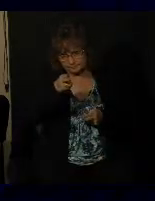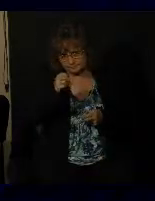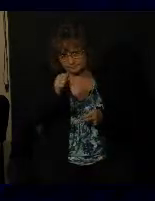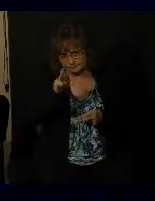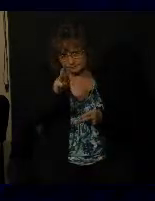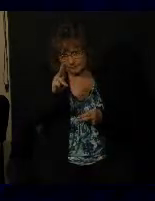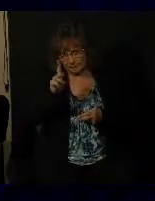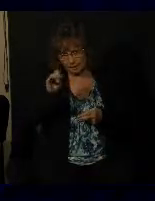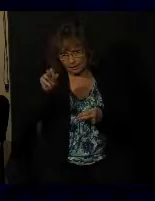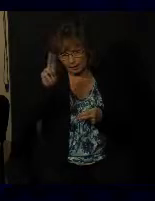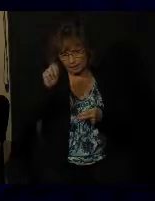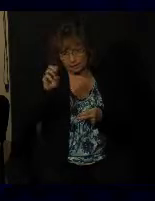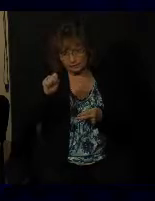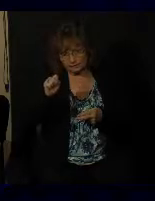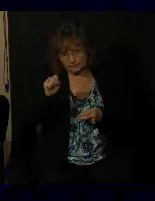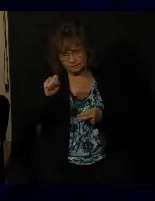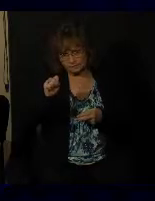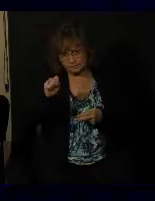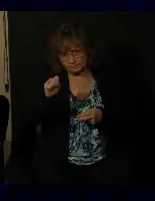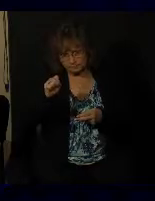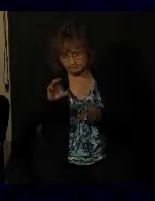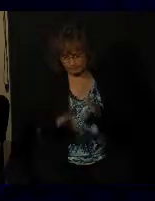do.